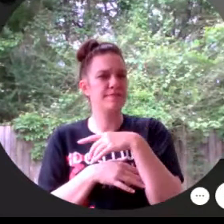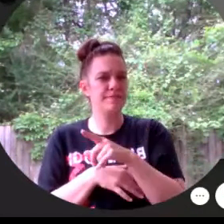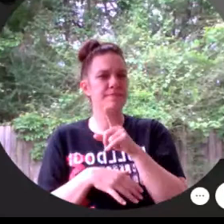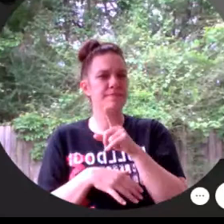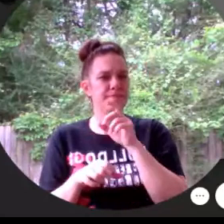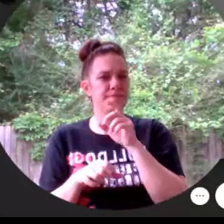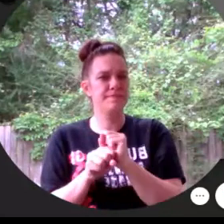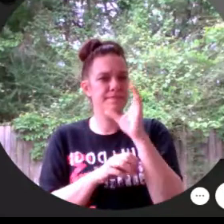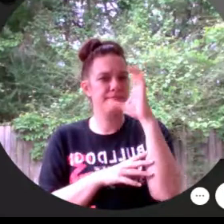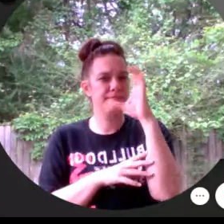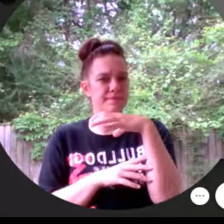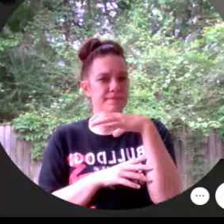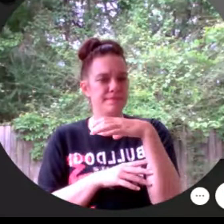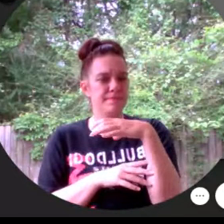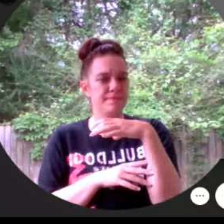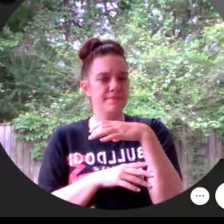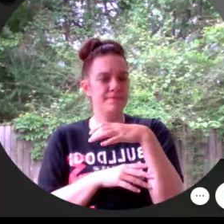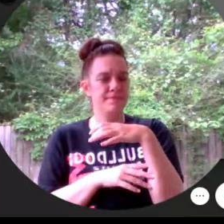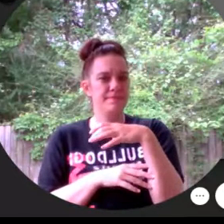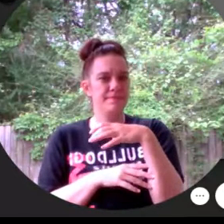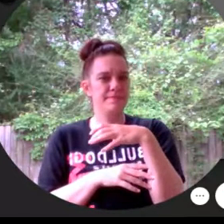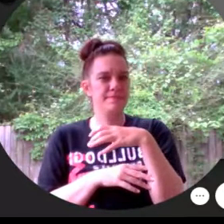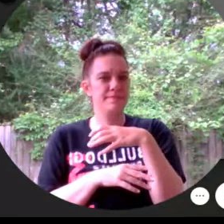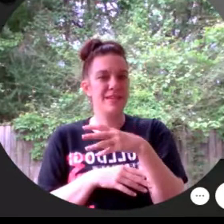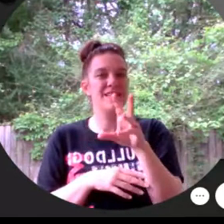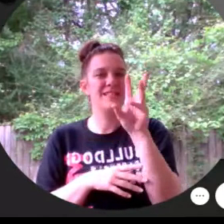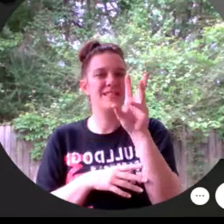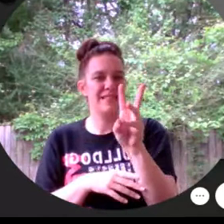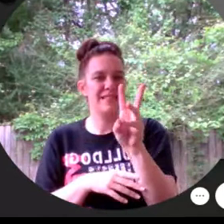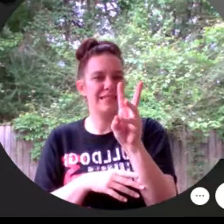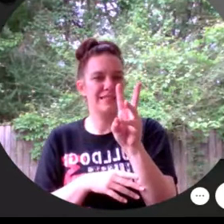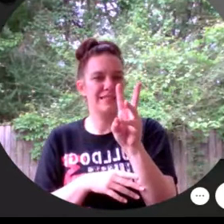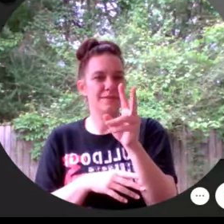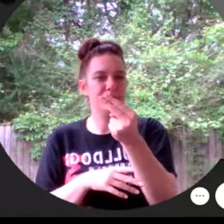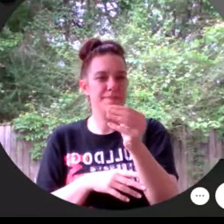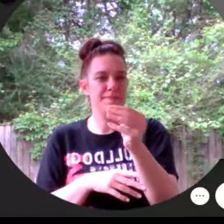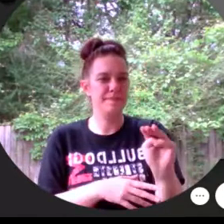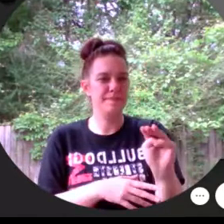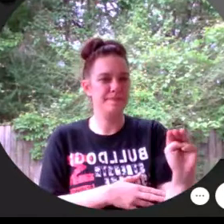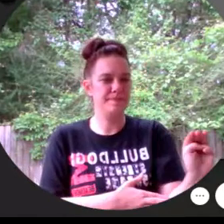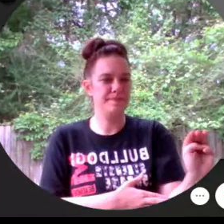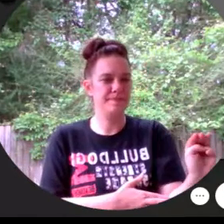indeed. 6 m's.